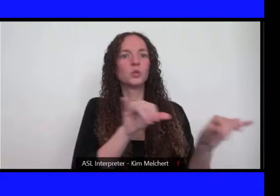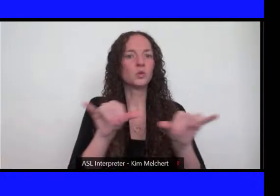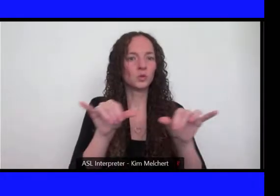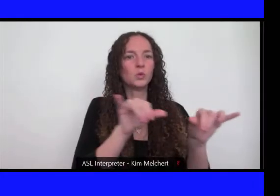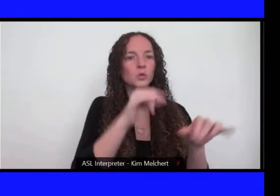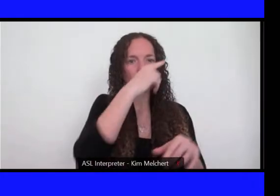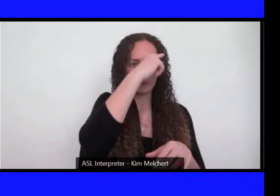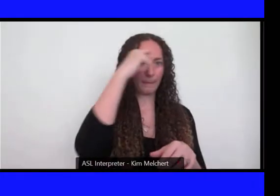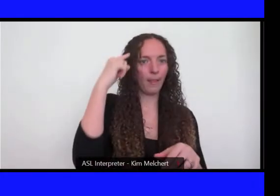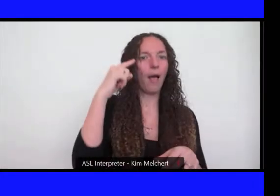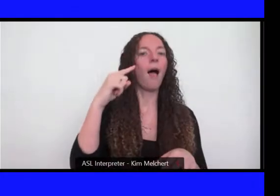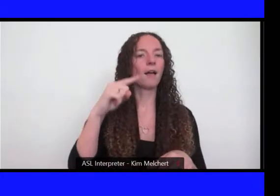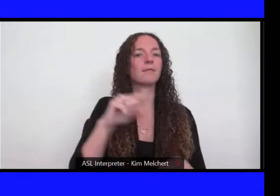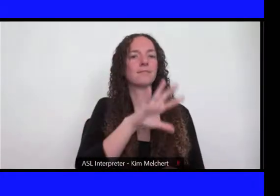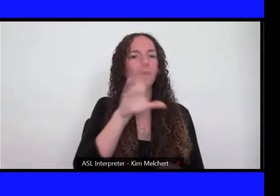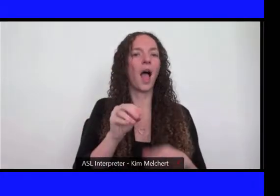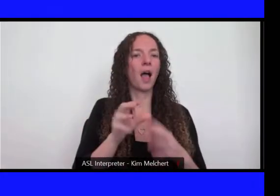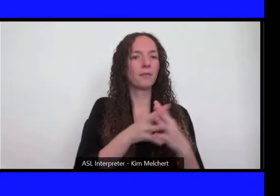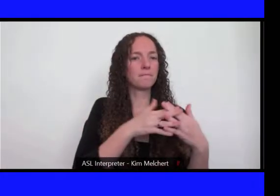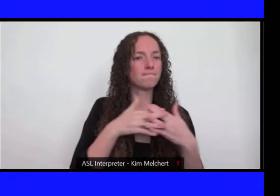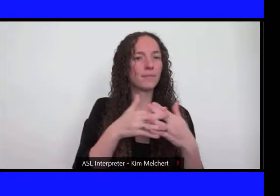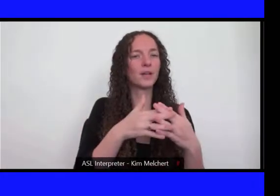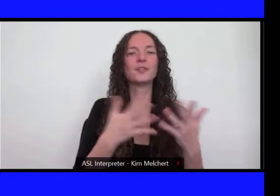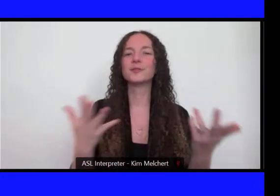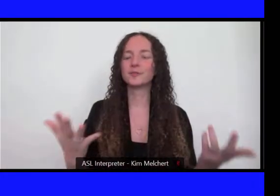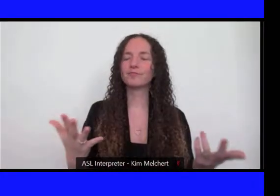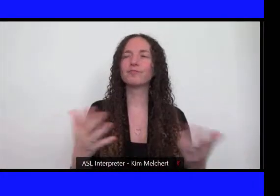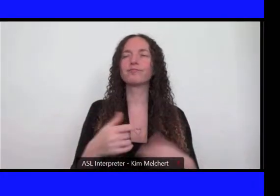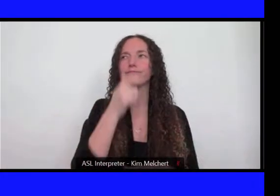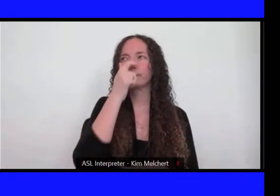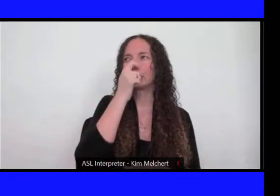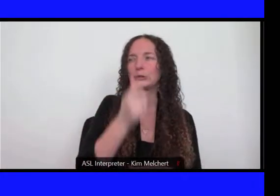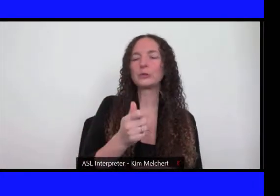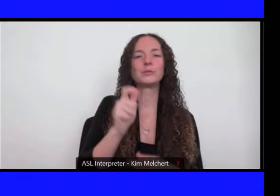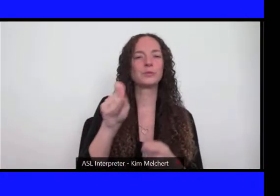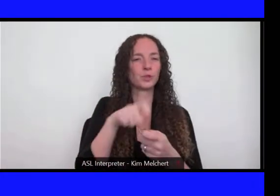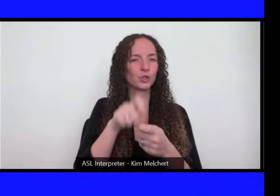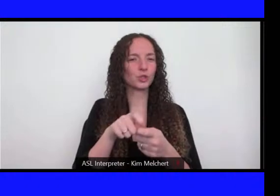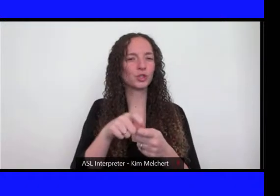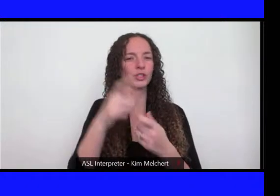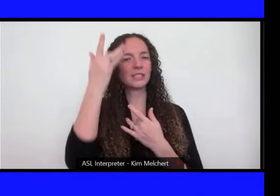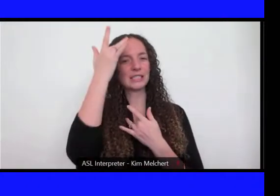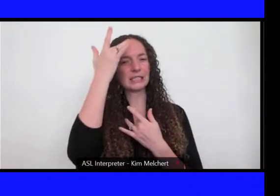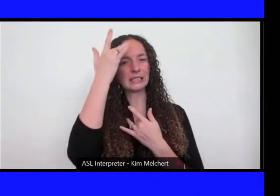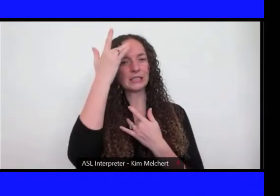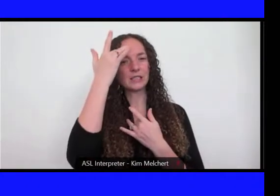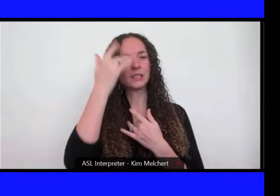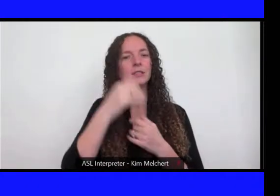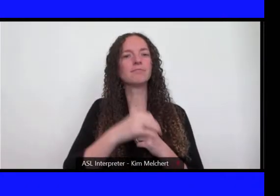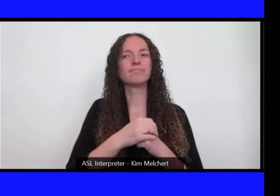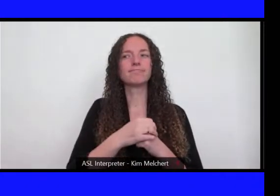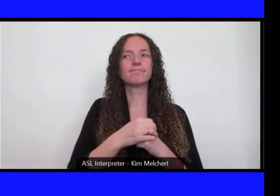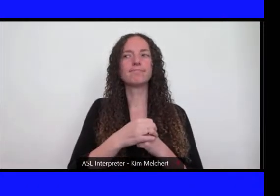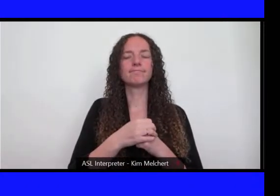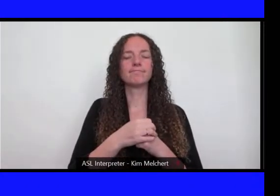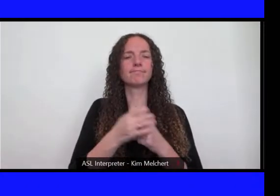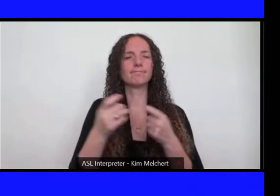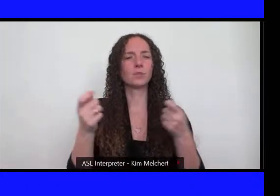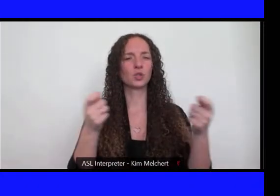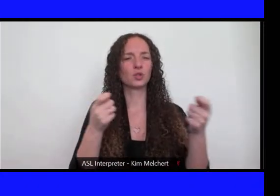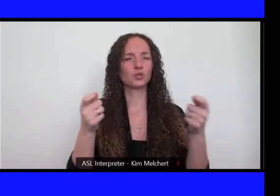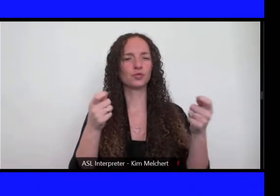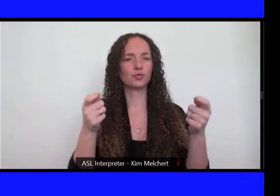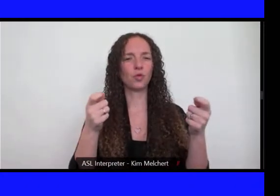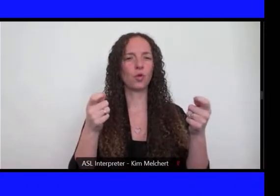do for the diabetes? I don't know. I'm not a physician, but I'm thinking this opens up some interesting question because we see that in some